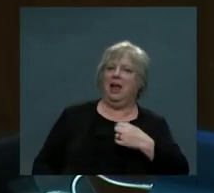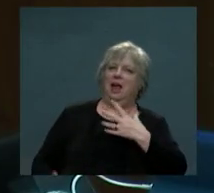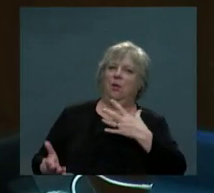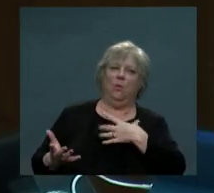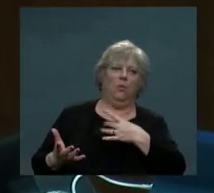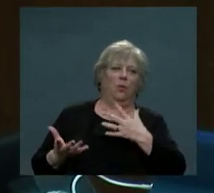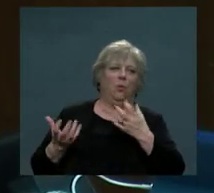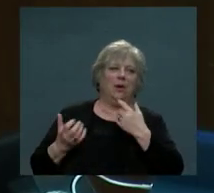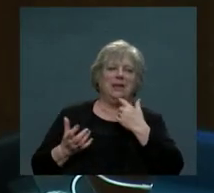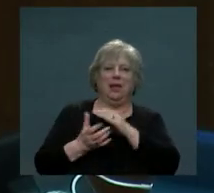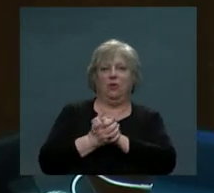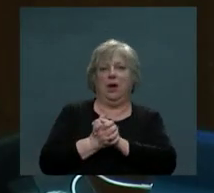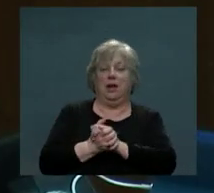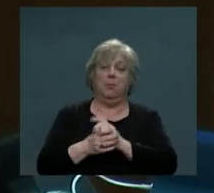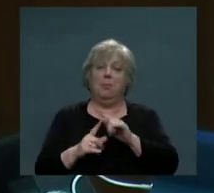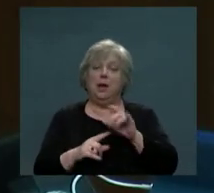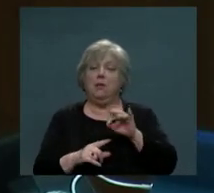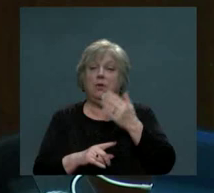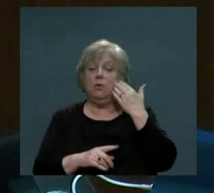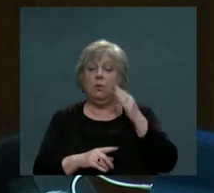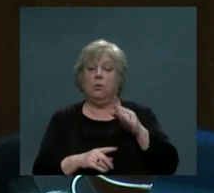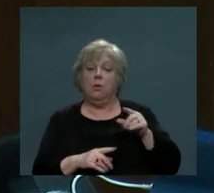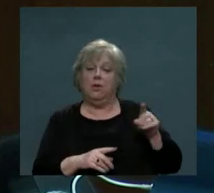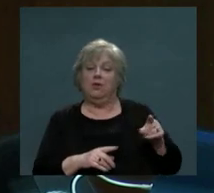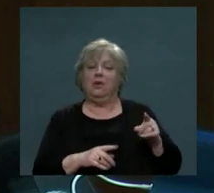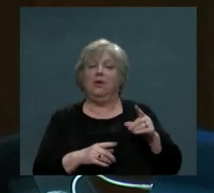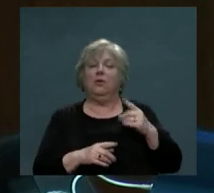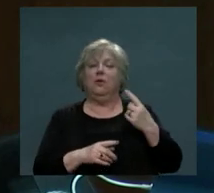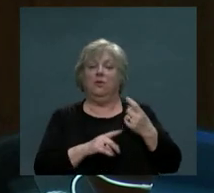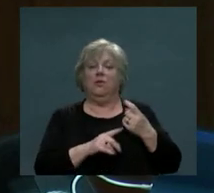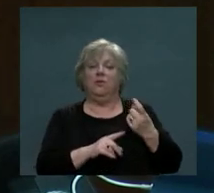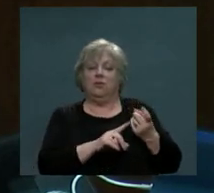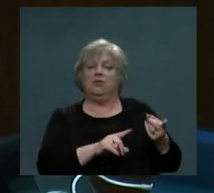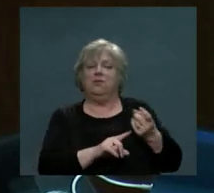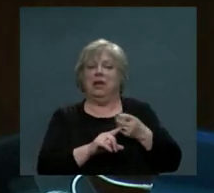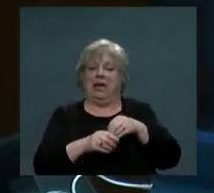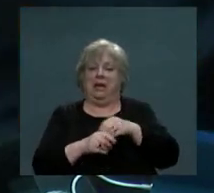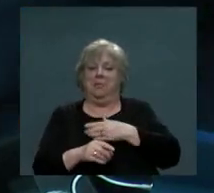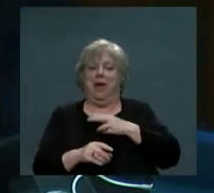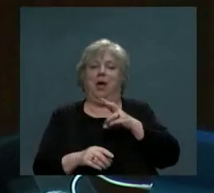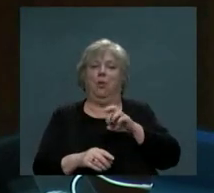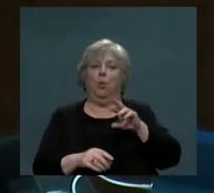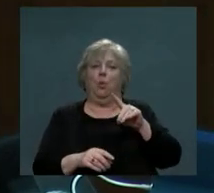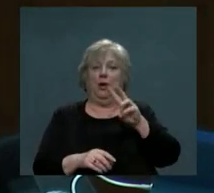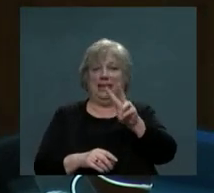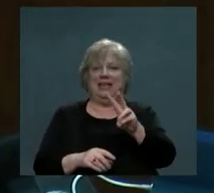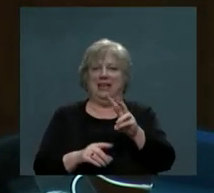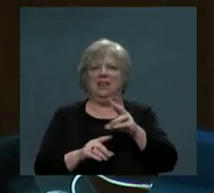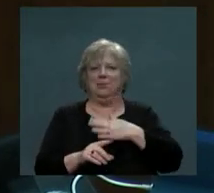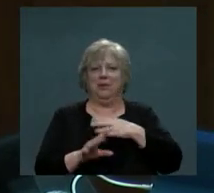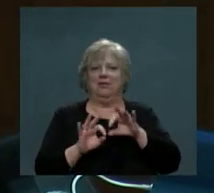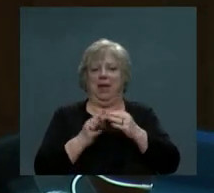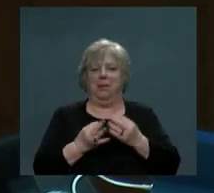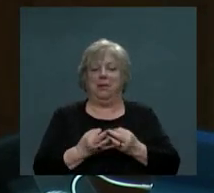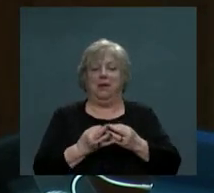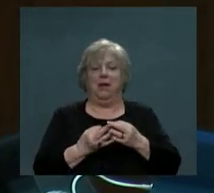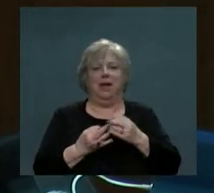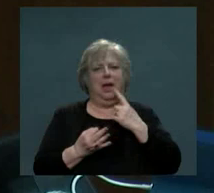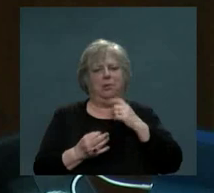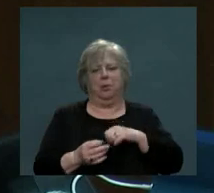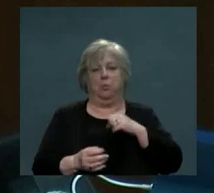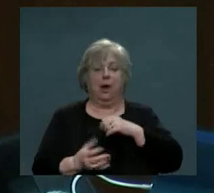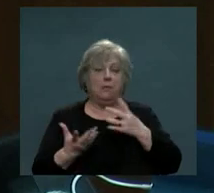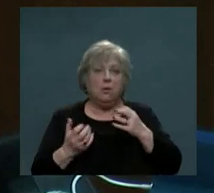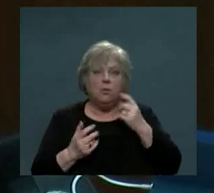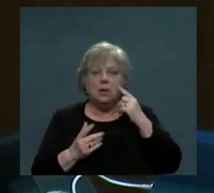Congratulations to you all that don't know this. This is one of my Ward 6 families. I am so proud of the McAdoos. And if you want to see some talent, you